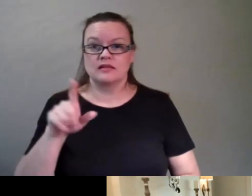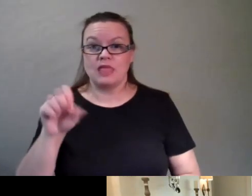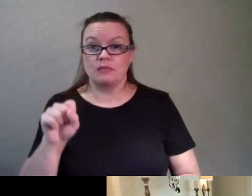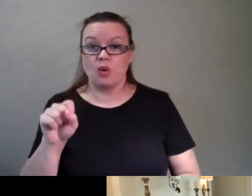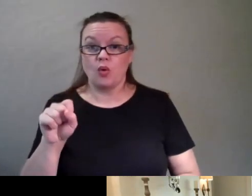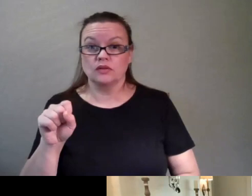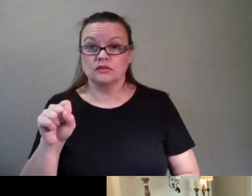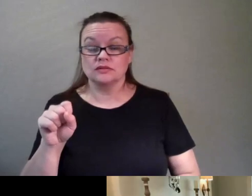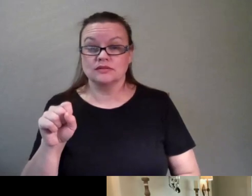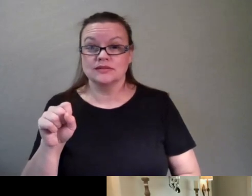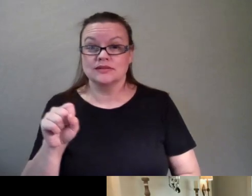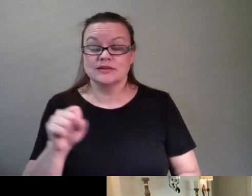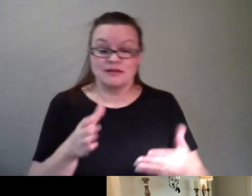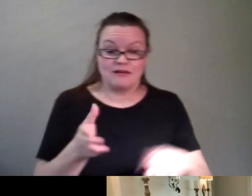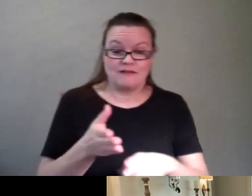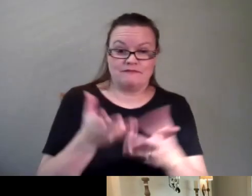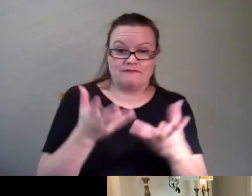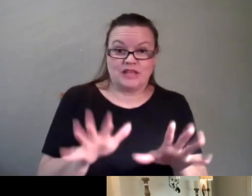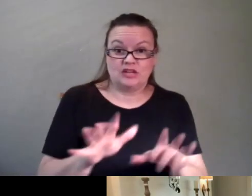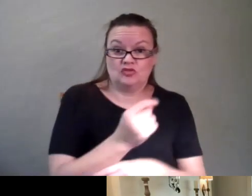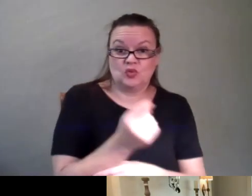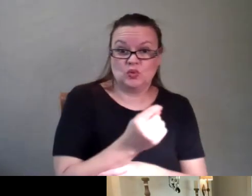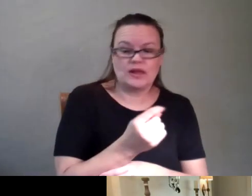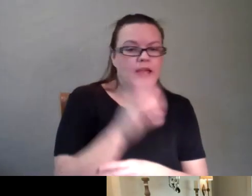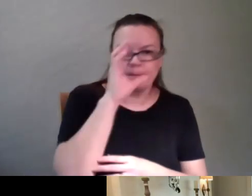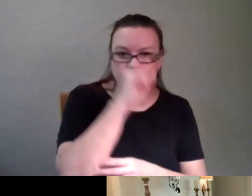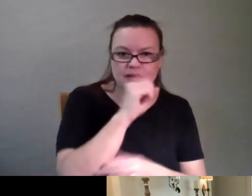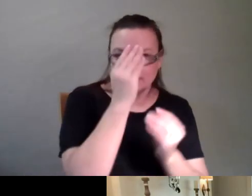Tuesday 1 week before totally missed it. They weren't